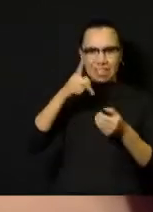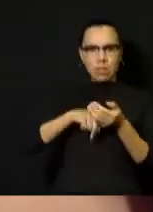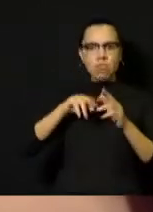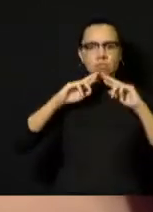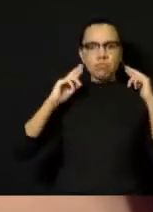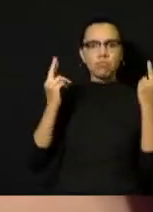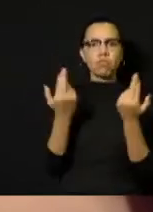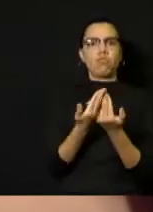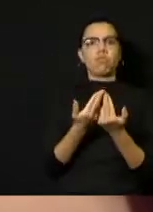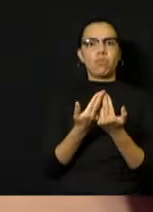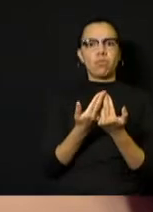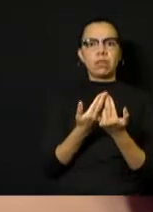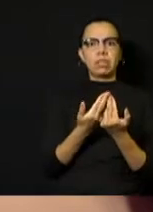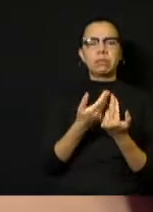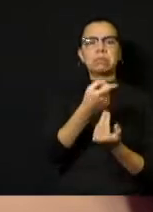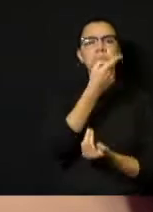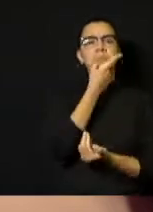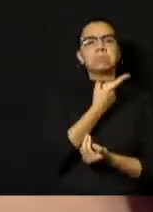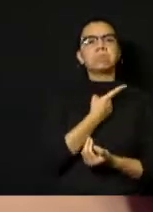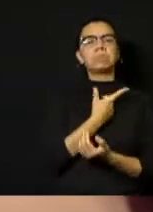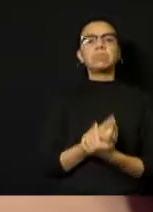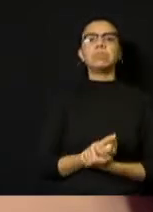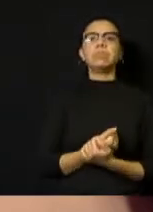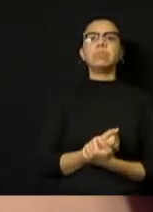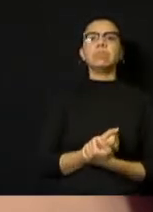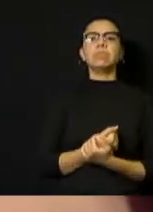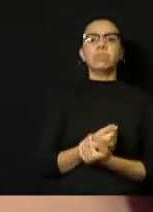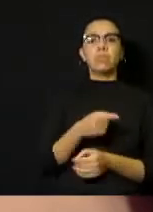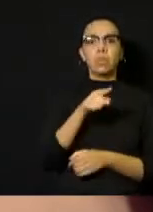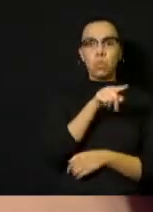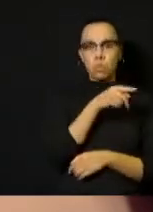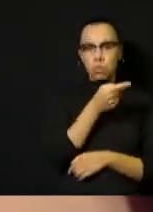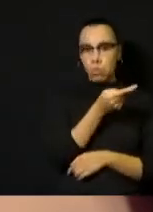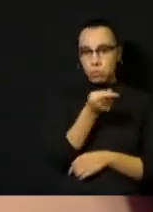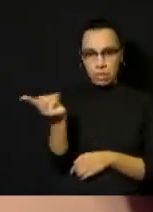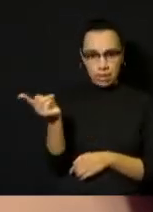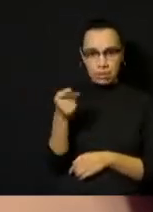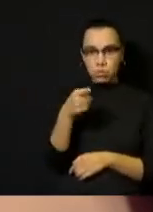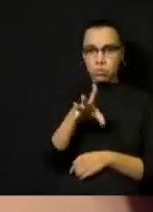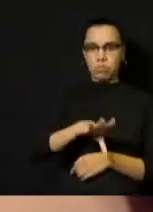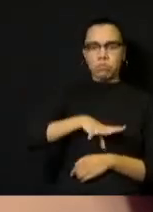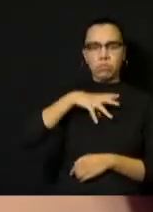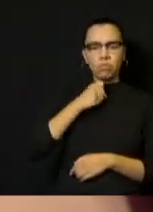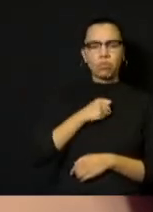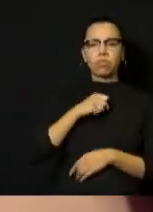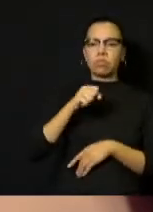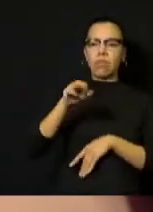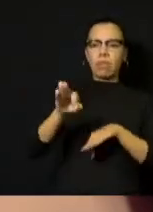hotel, and something he said: if you work